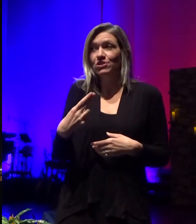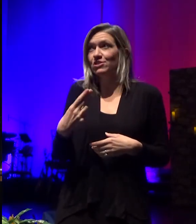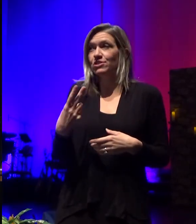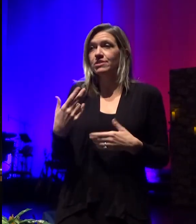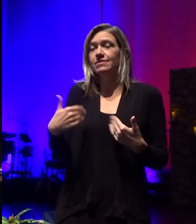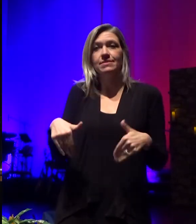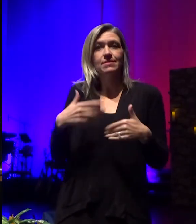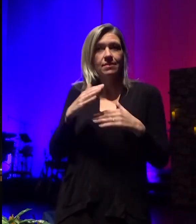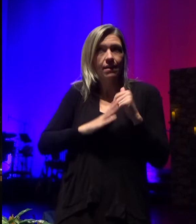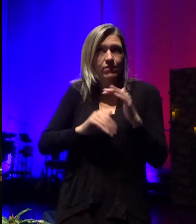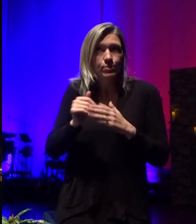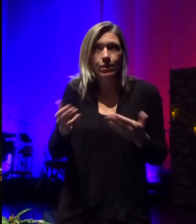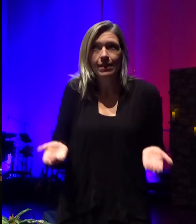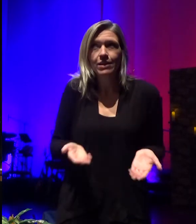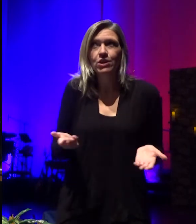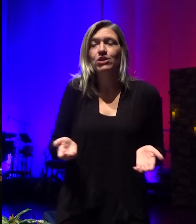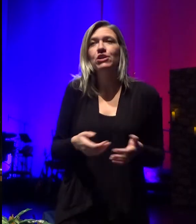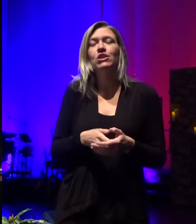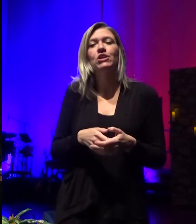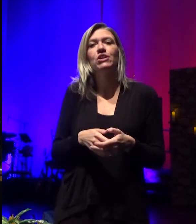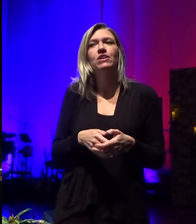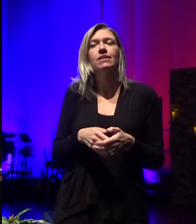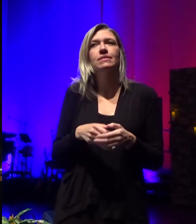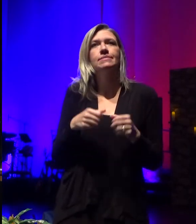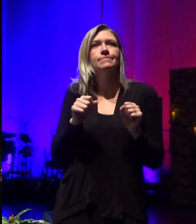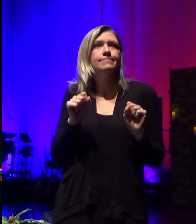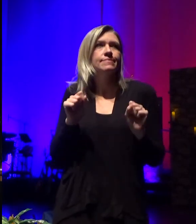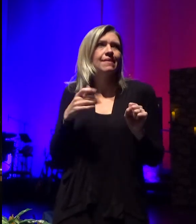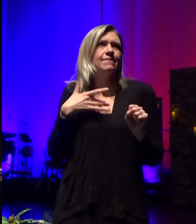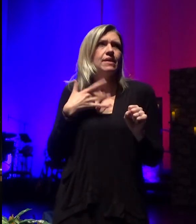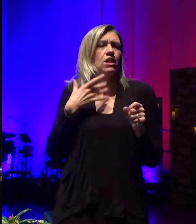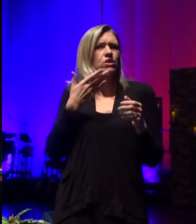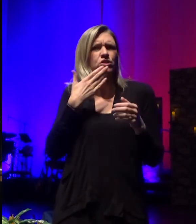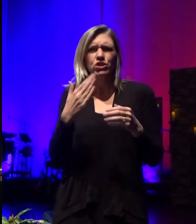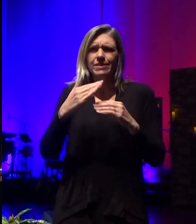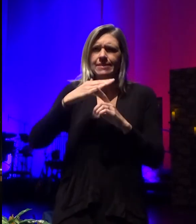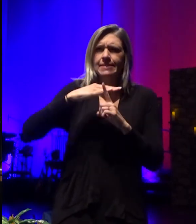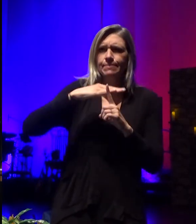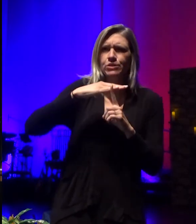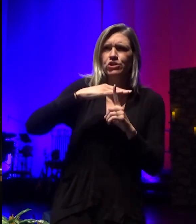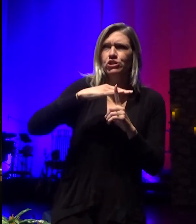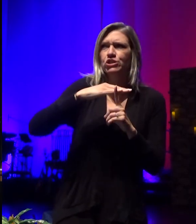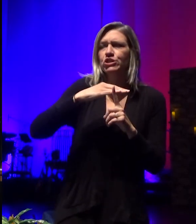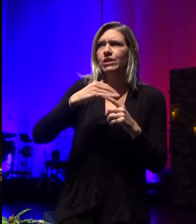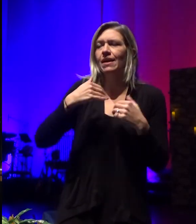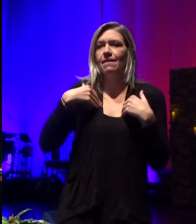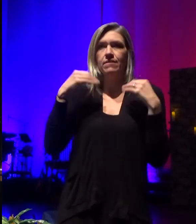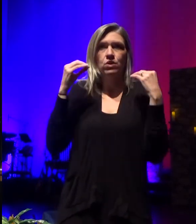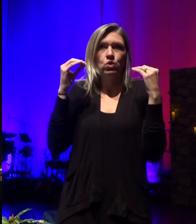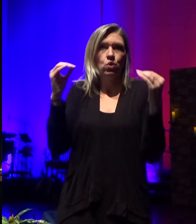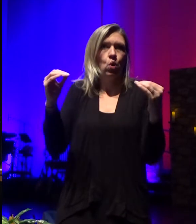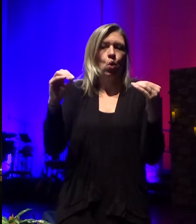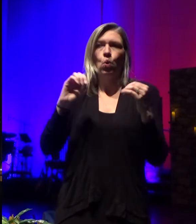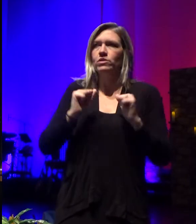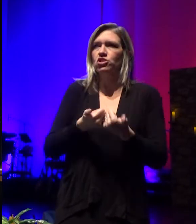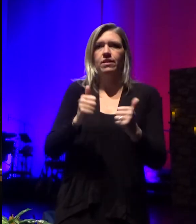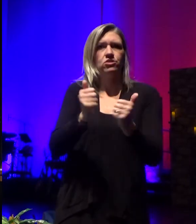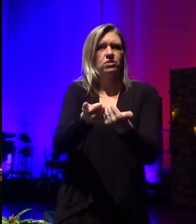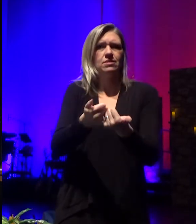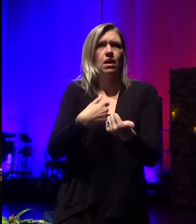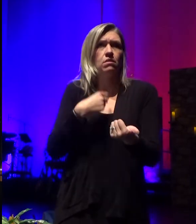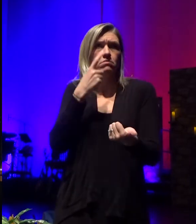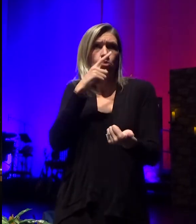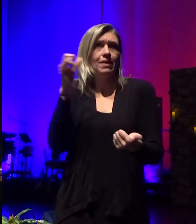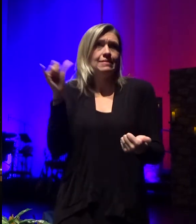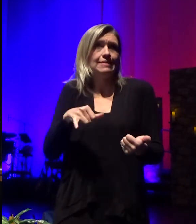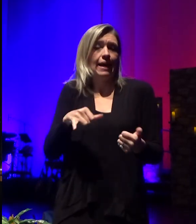It's comfy here. It's controlled temperature. And I have no challenges. I'm going to stay tethered